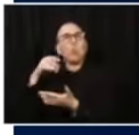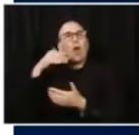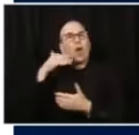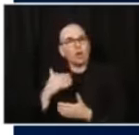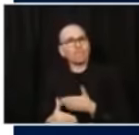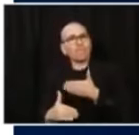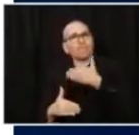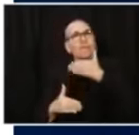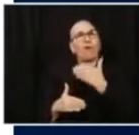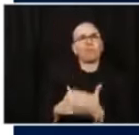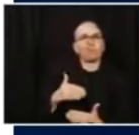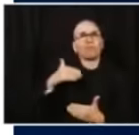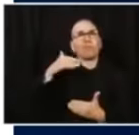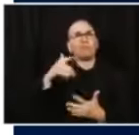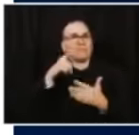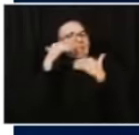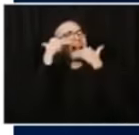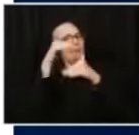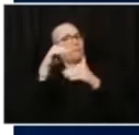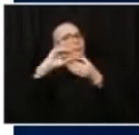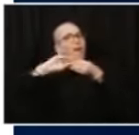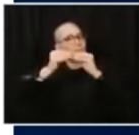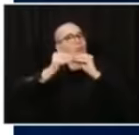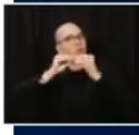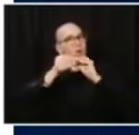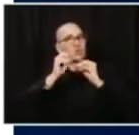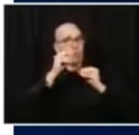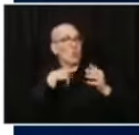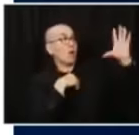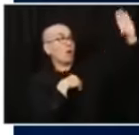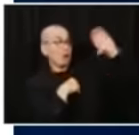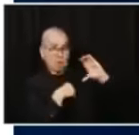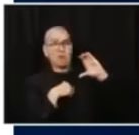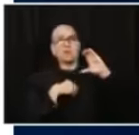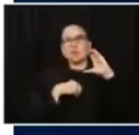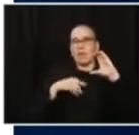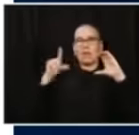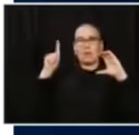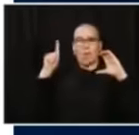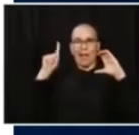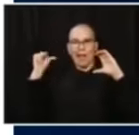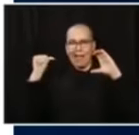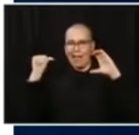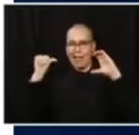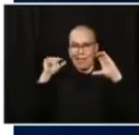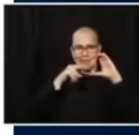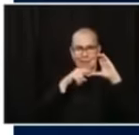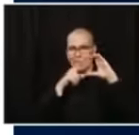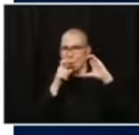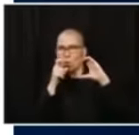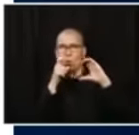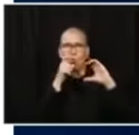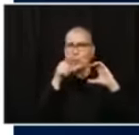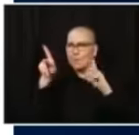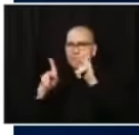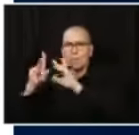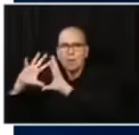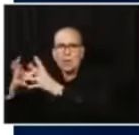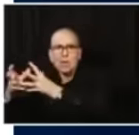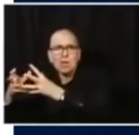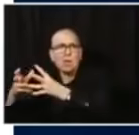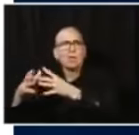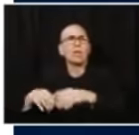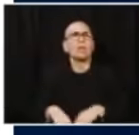of doses, we've had to prioritize who should receive vaccine. And as you heard, the National Academies